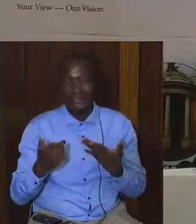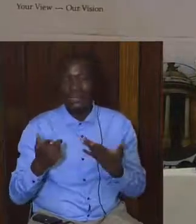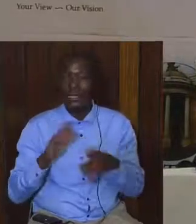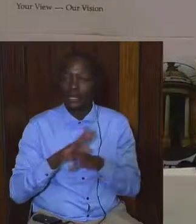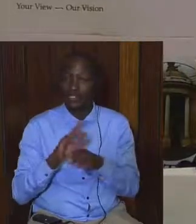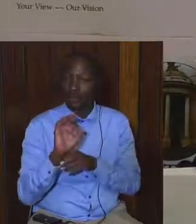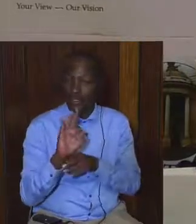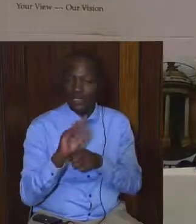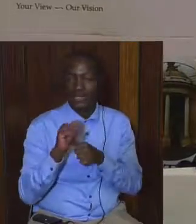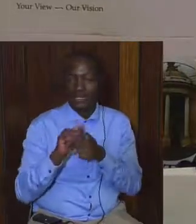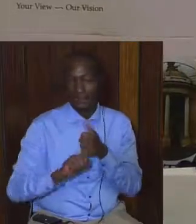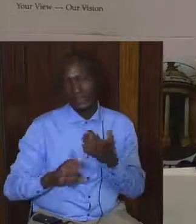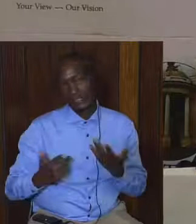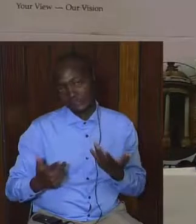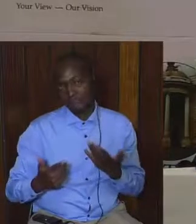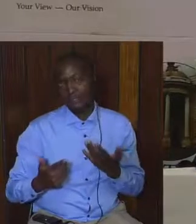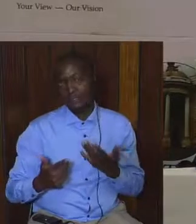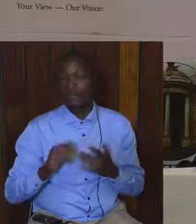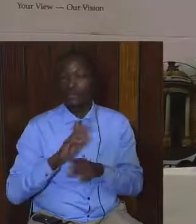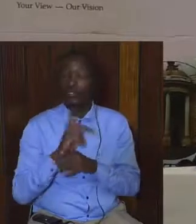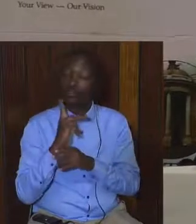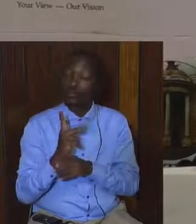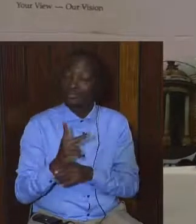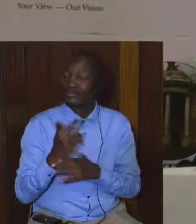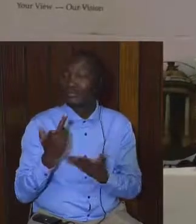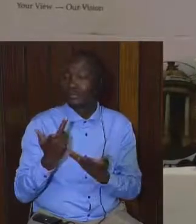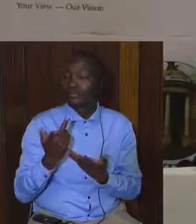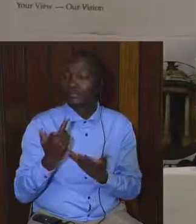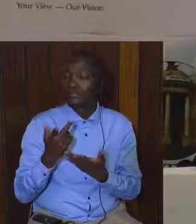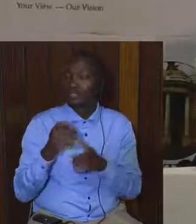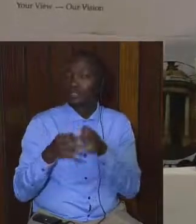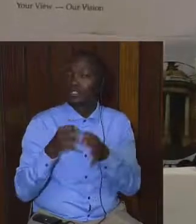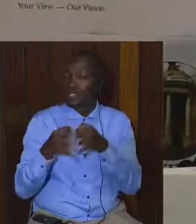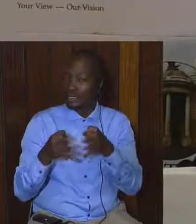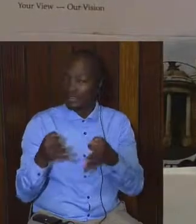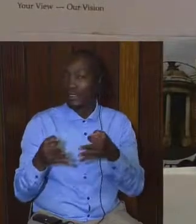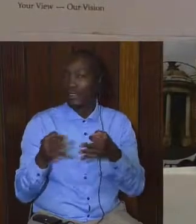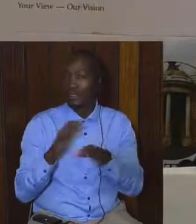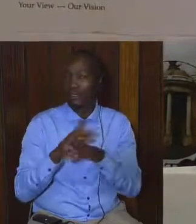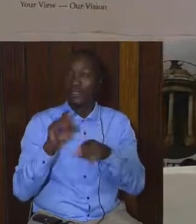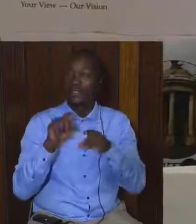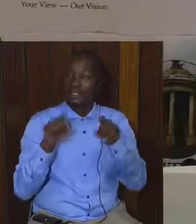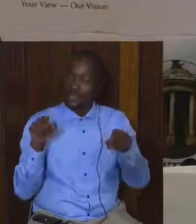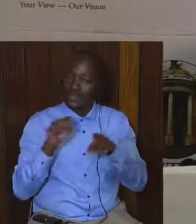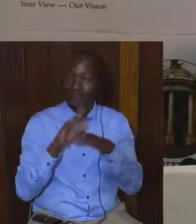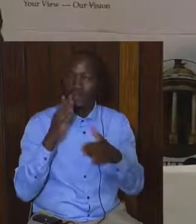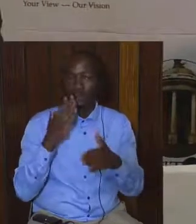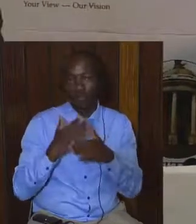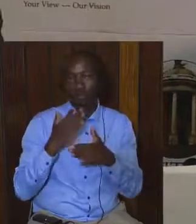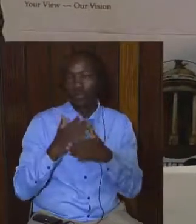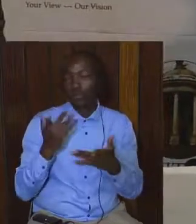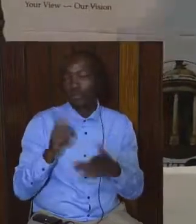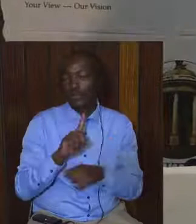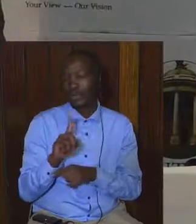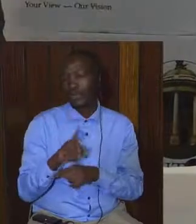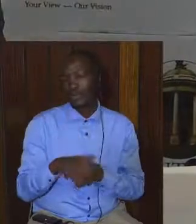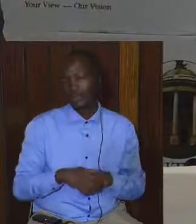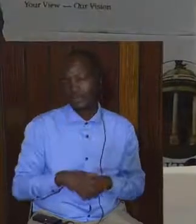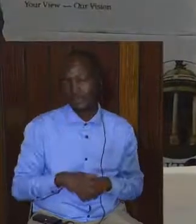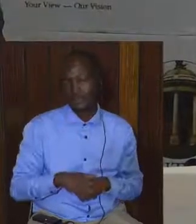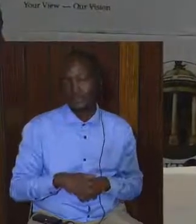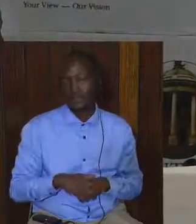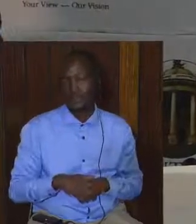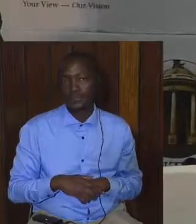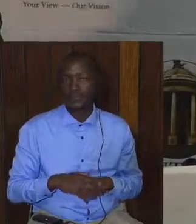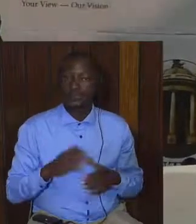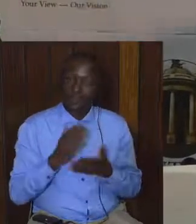during the third quarter. So I thought I'd just explain that so that everybody understands what we're dealing with here. It's